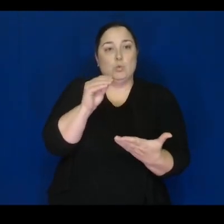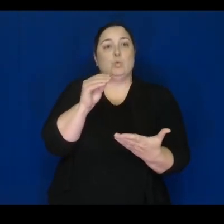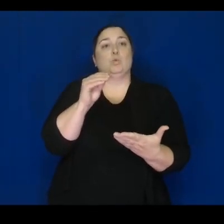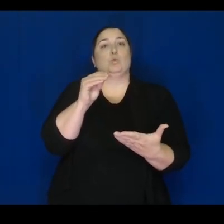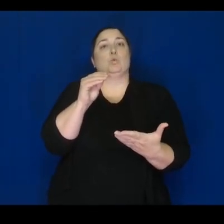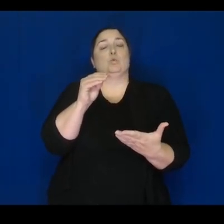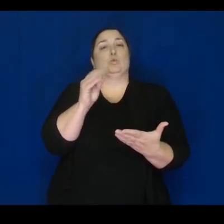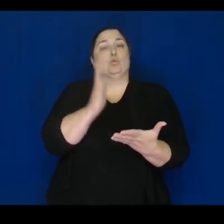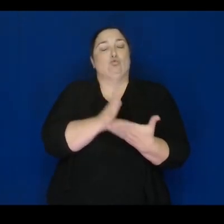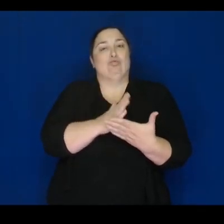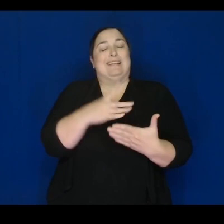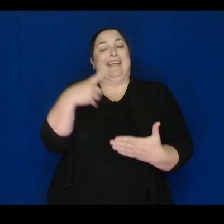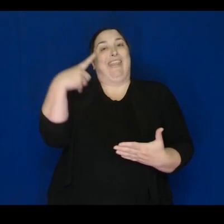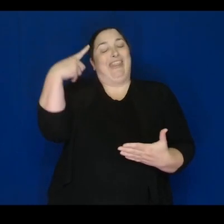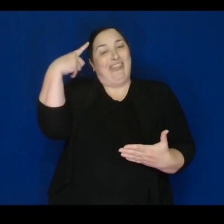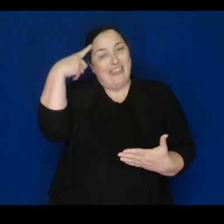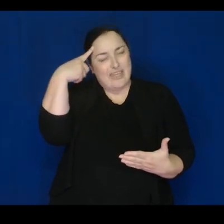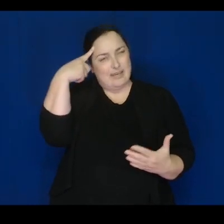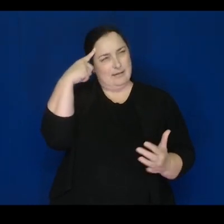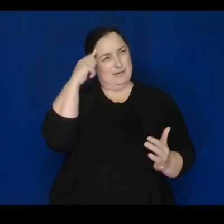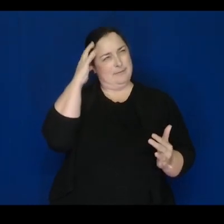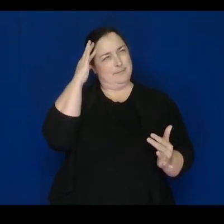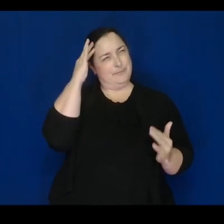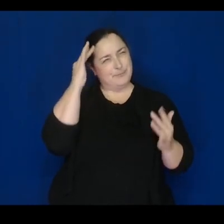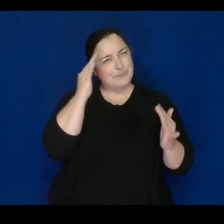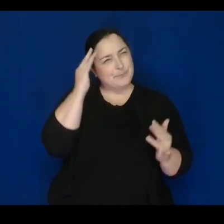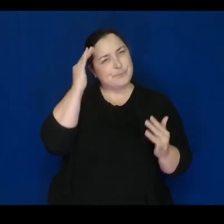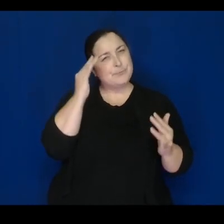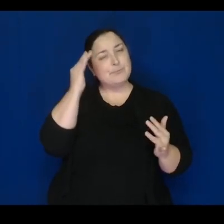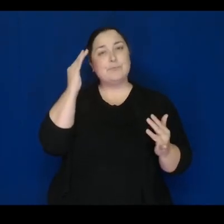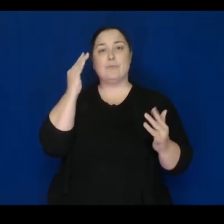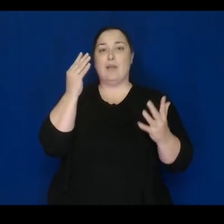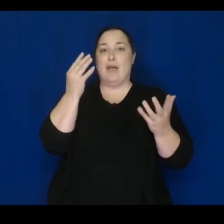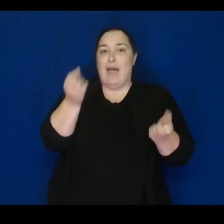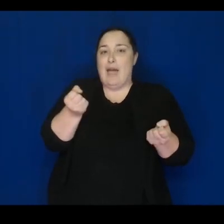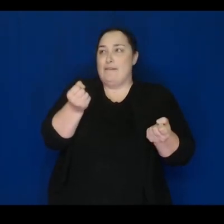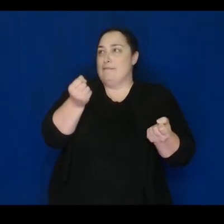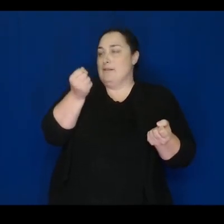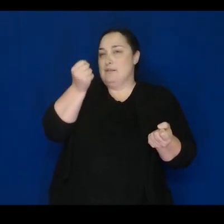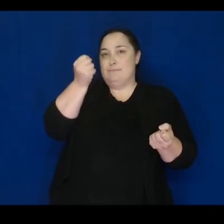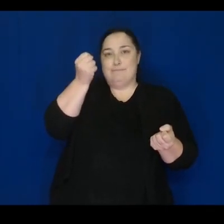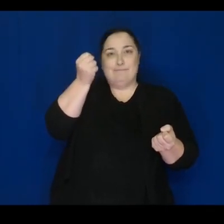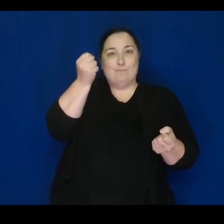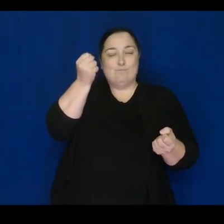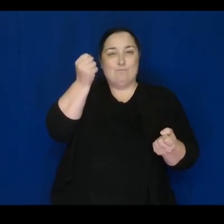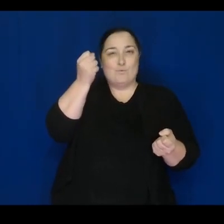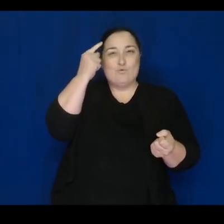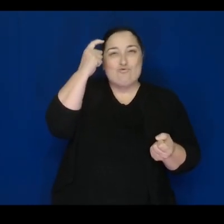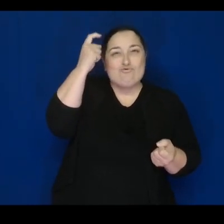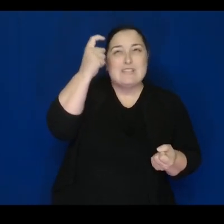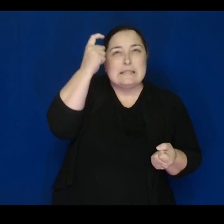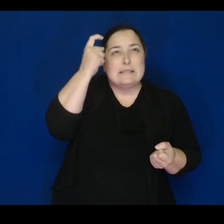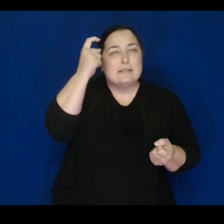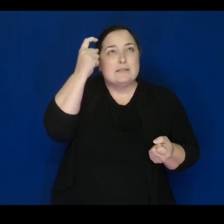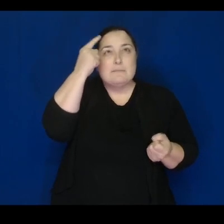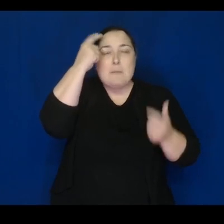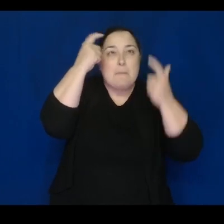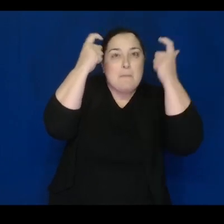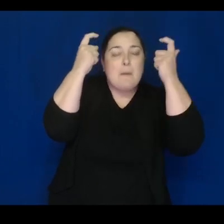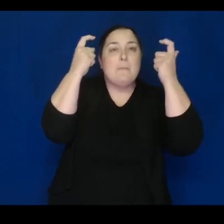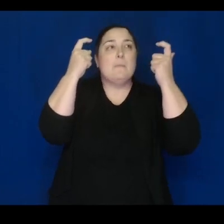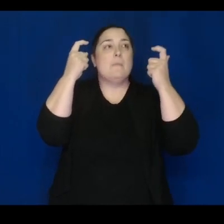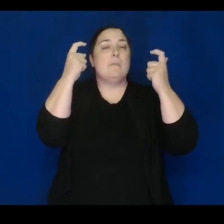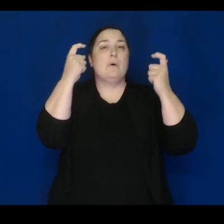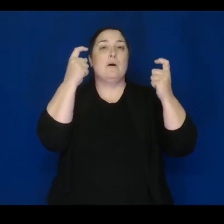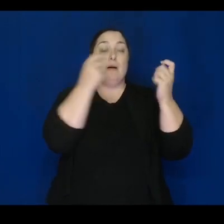more deeply, to spark curiosity by making connections between the